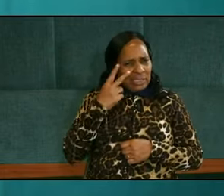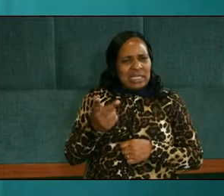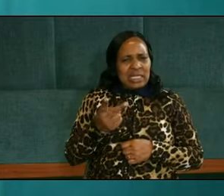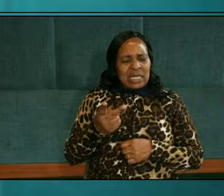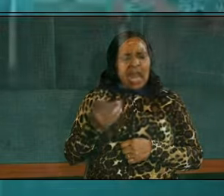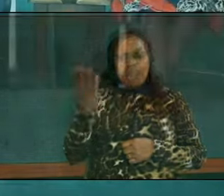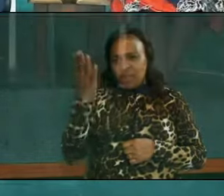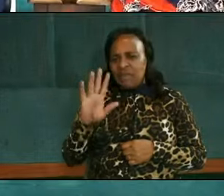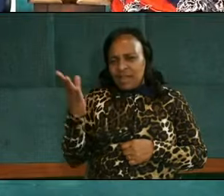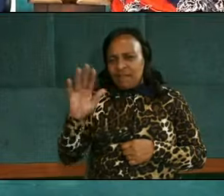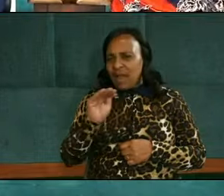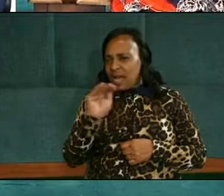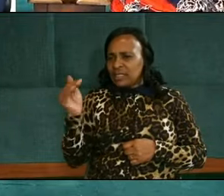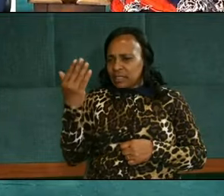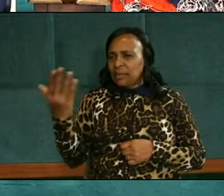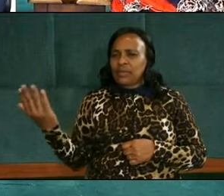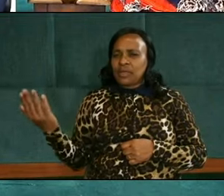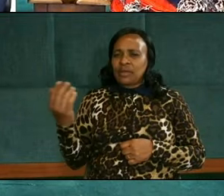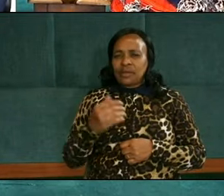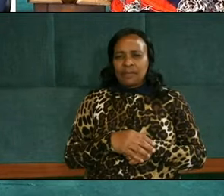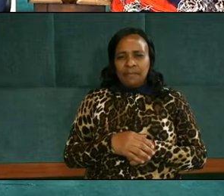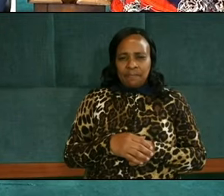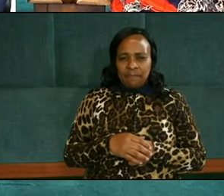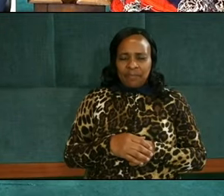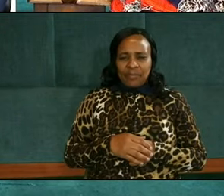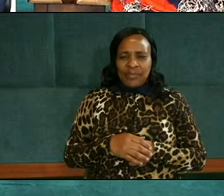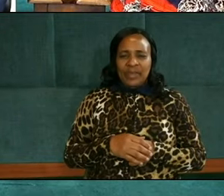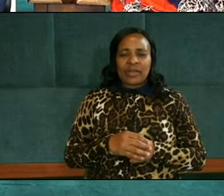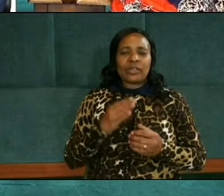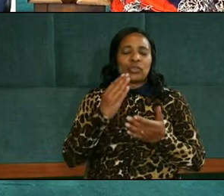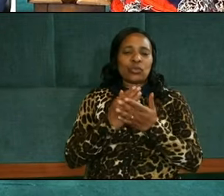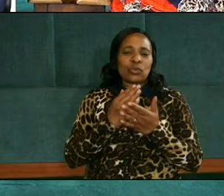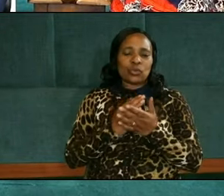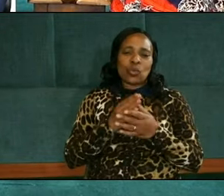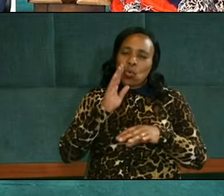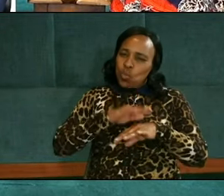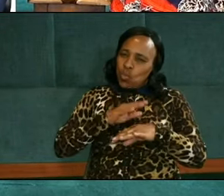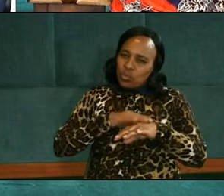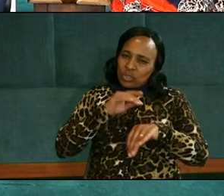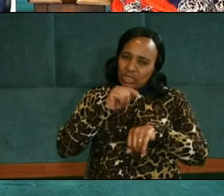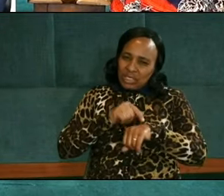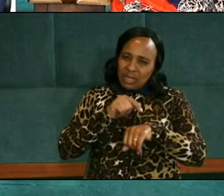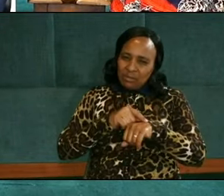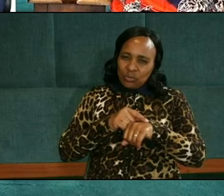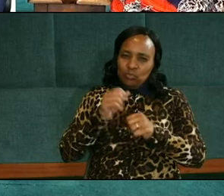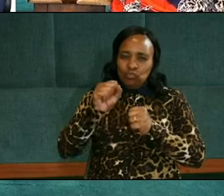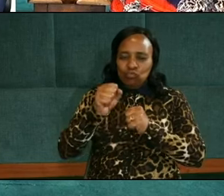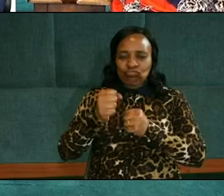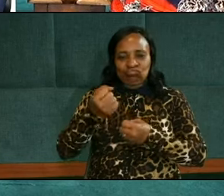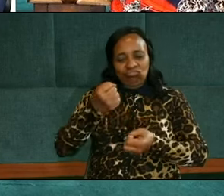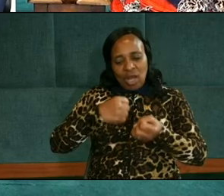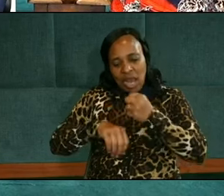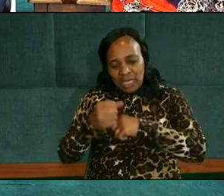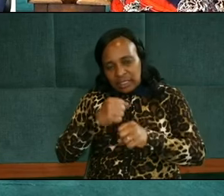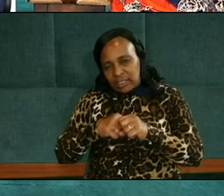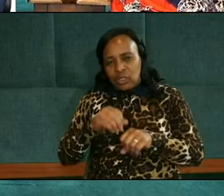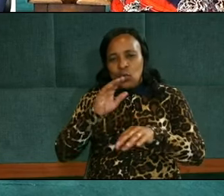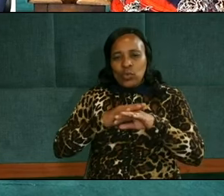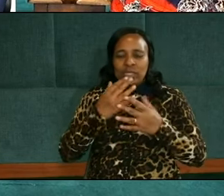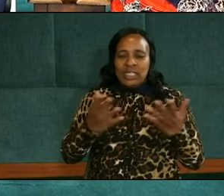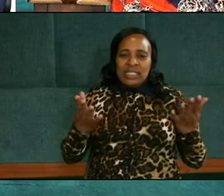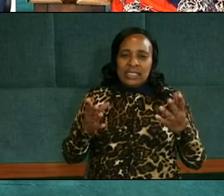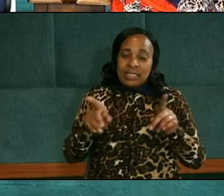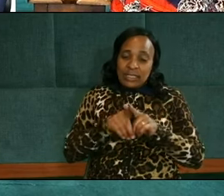asked for something. Yeah. So is it a good time to ponder what motivates us to do the things